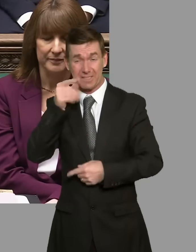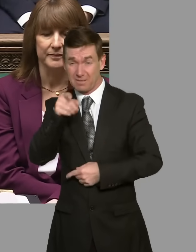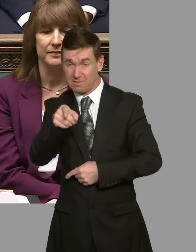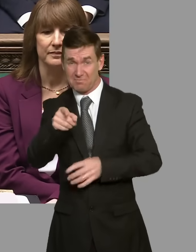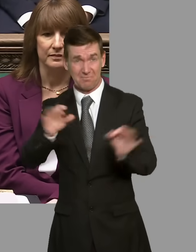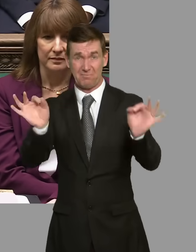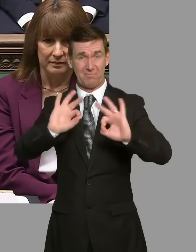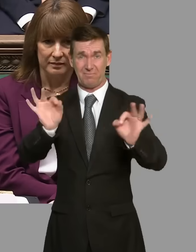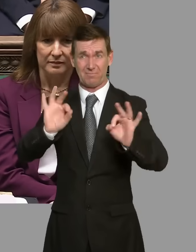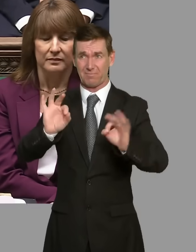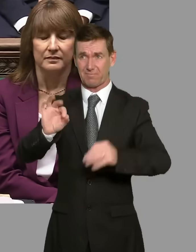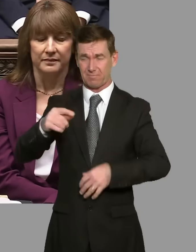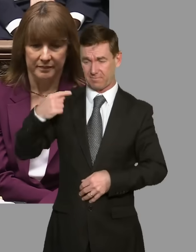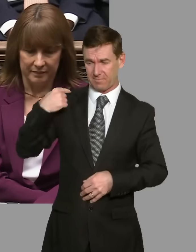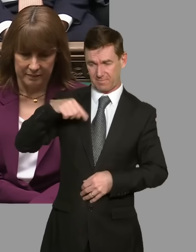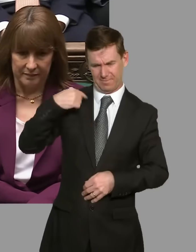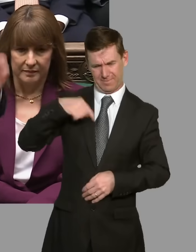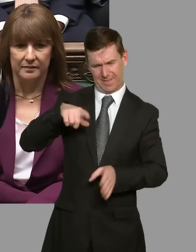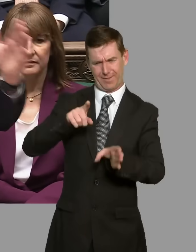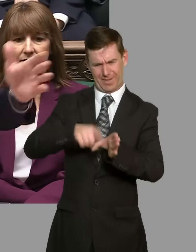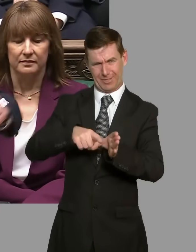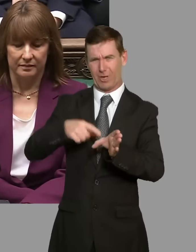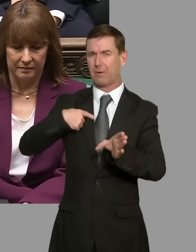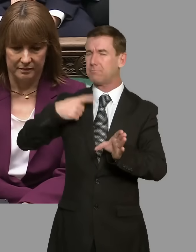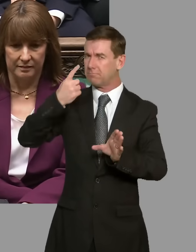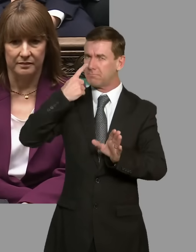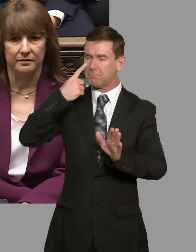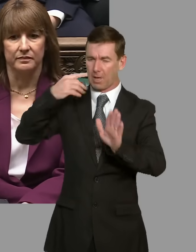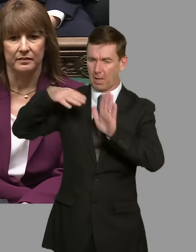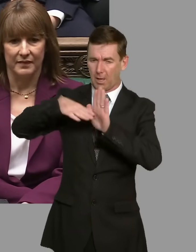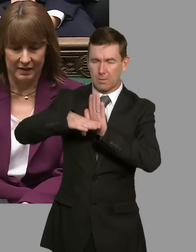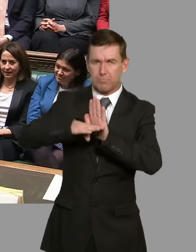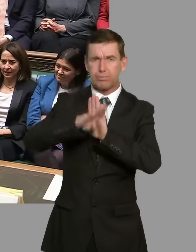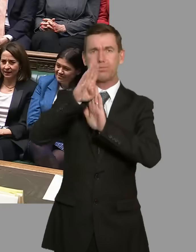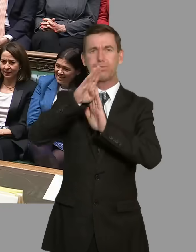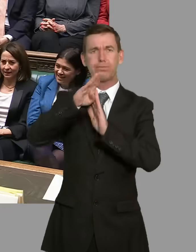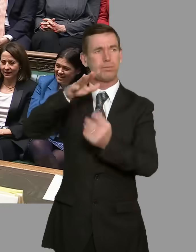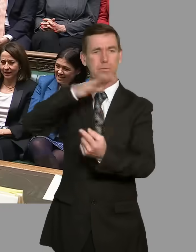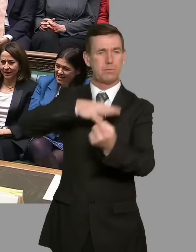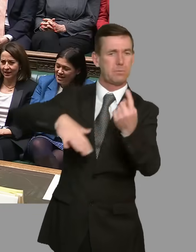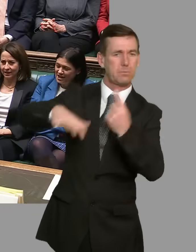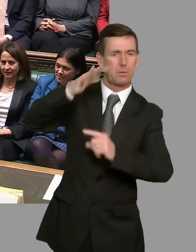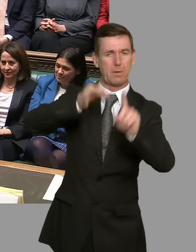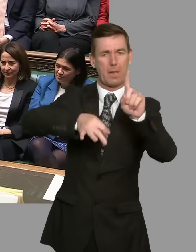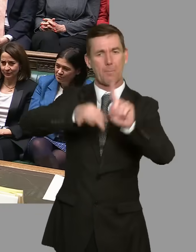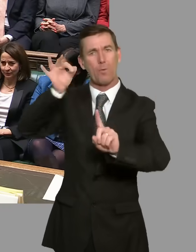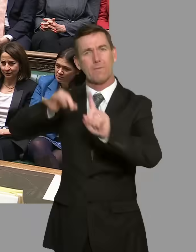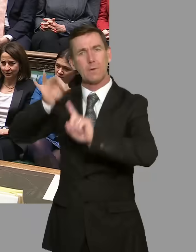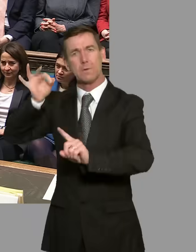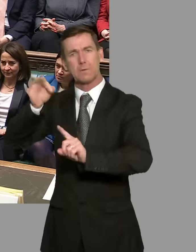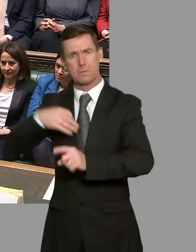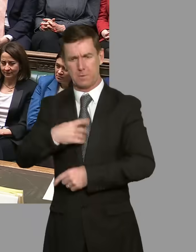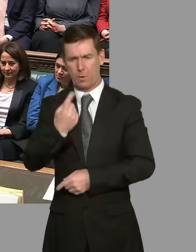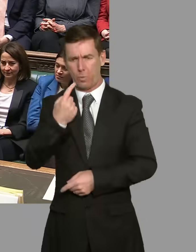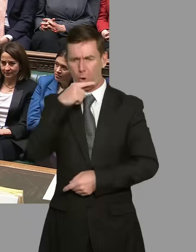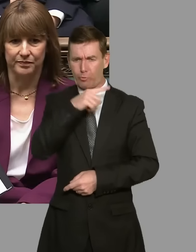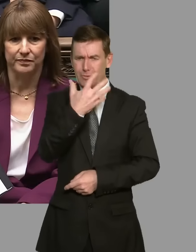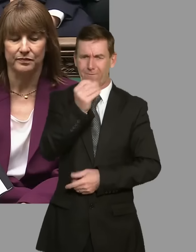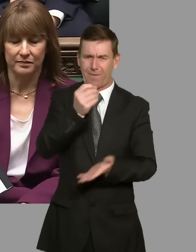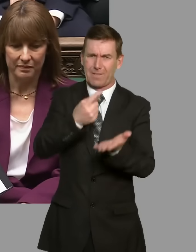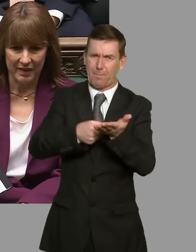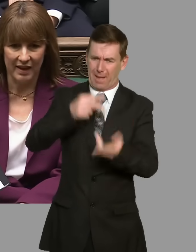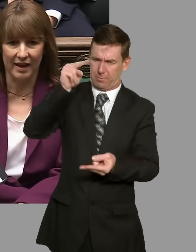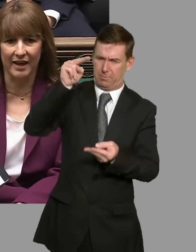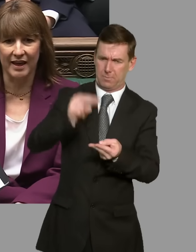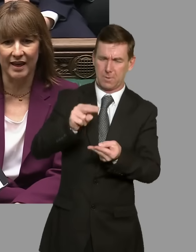corner, people benefit from the decisions we made, £150 off energy bills, freezing rail fares and lifting 500,000 children